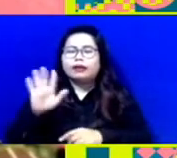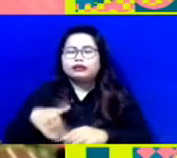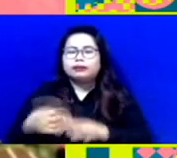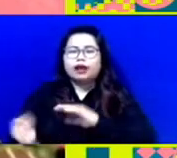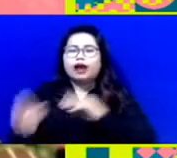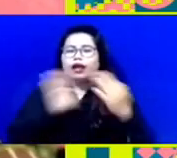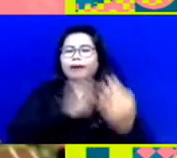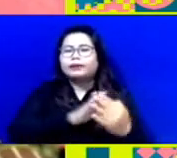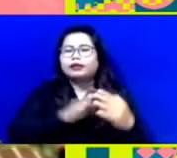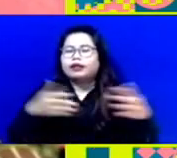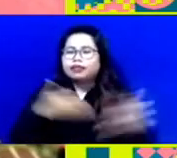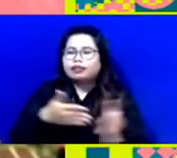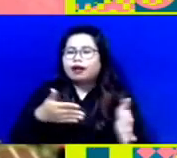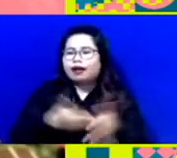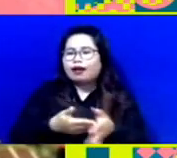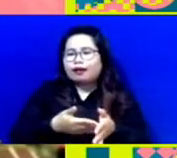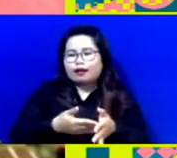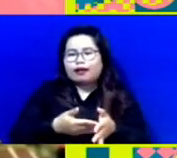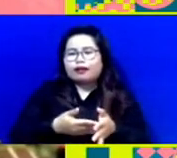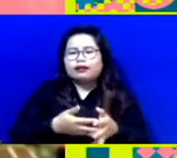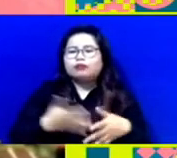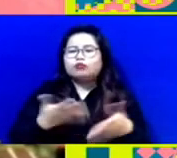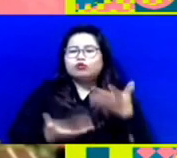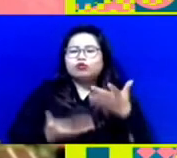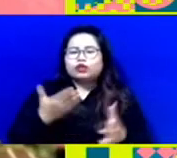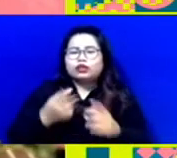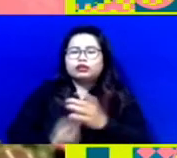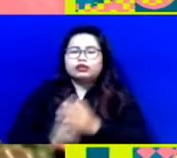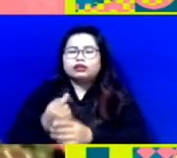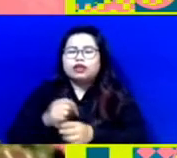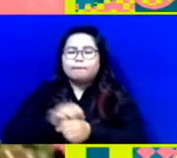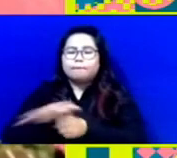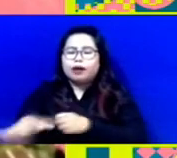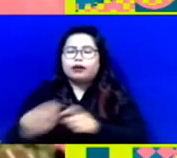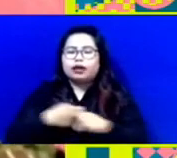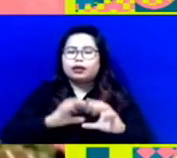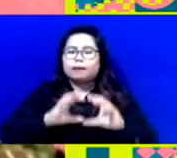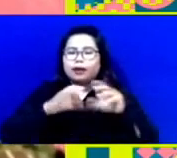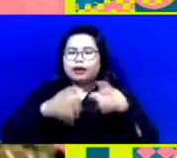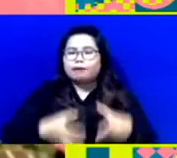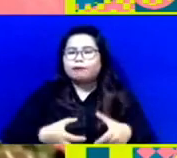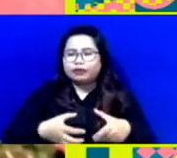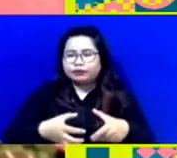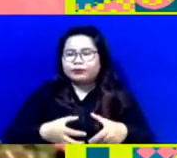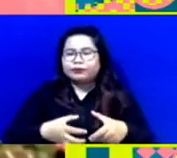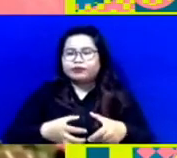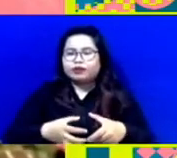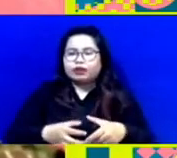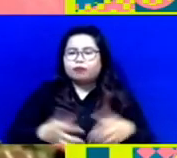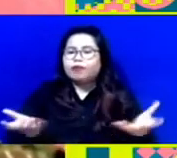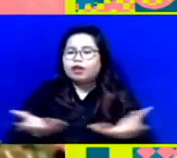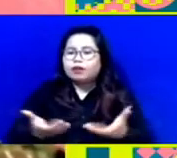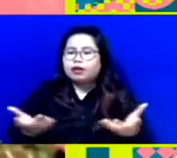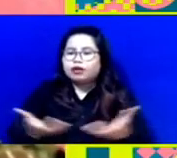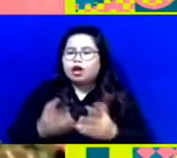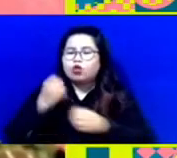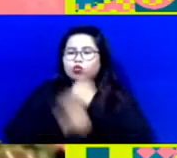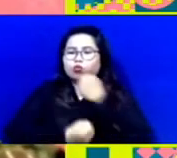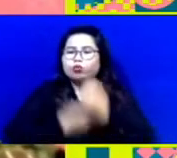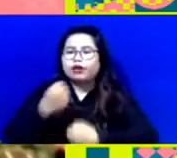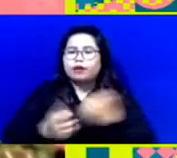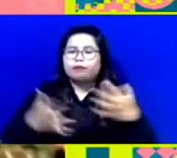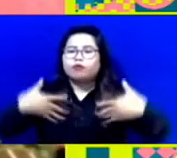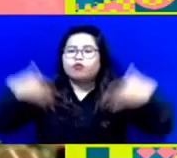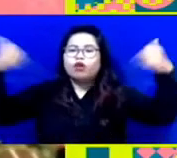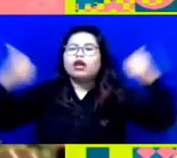adverse effects. Across the world, our post-pandemic recovery efforts remain fragmented and